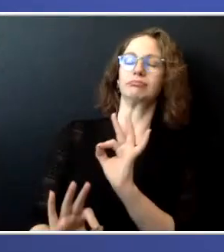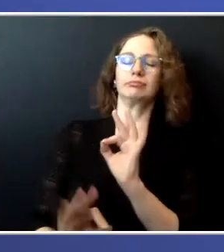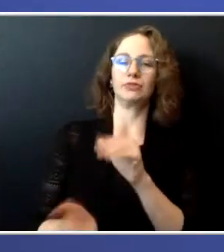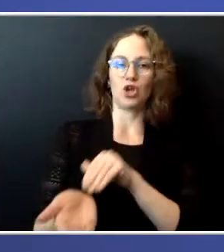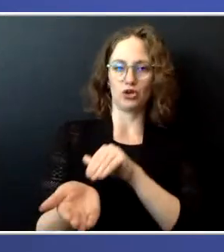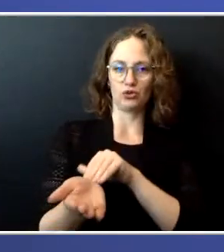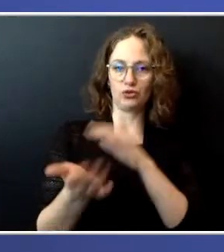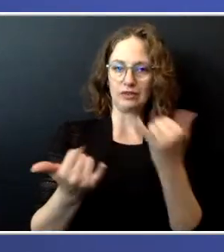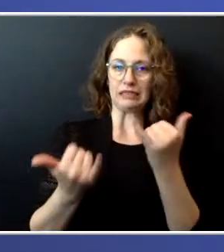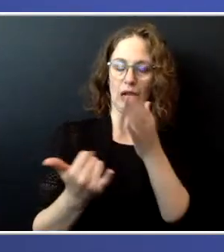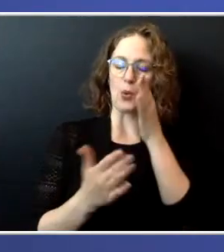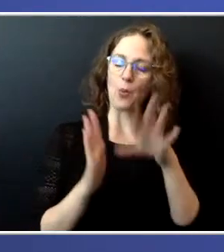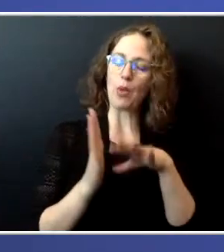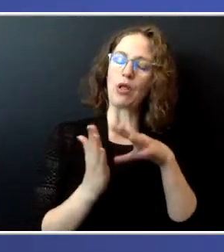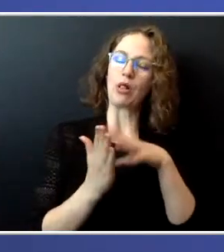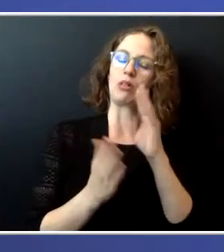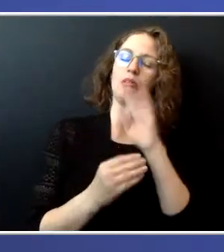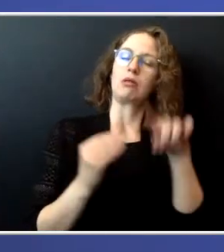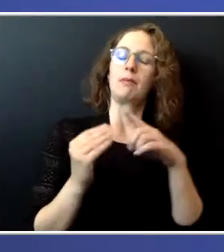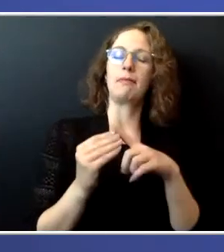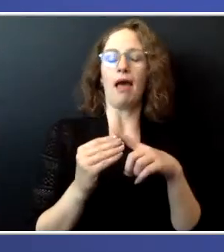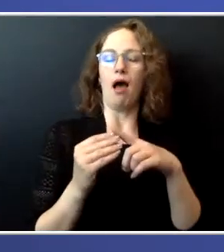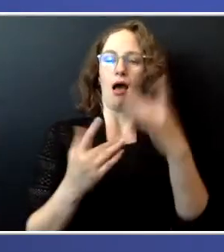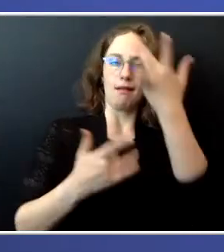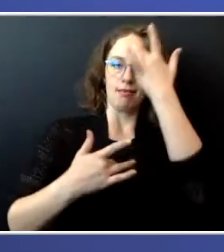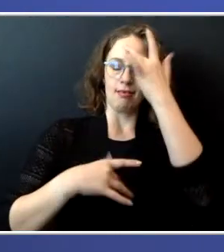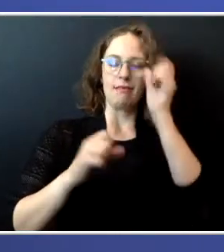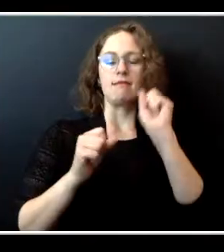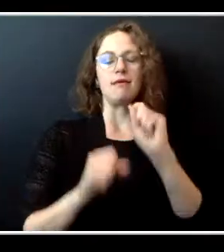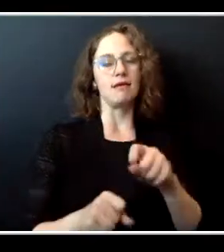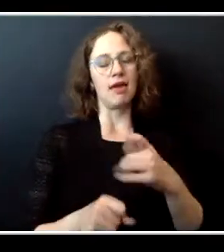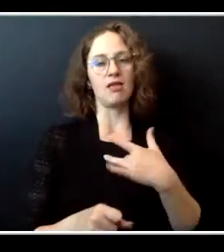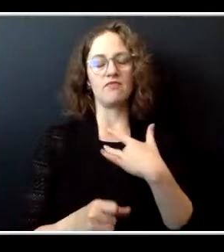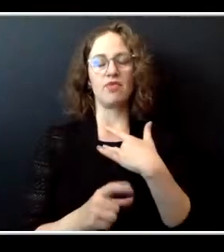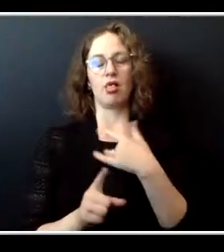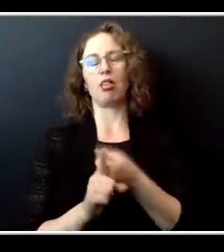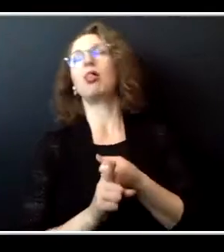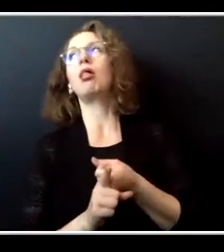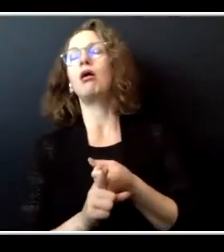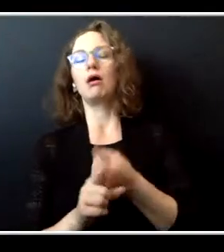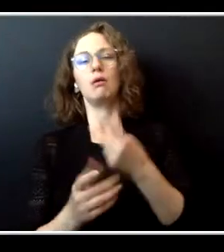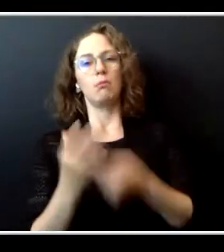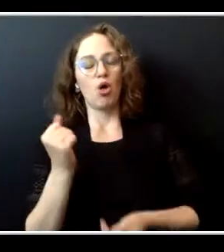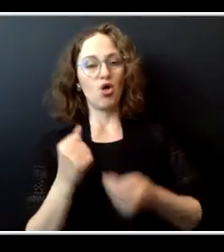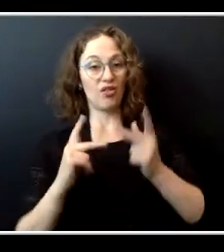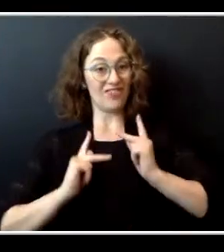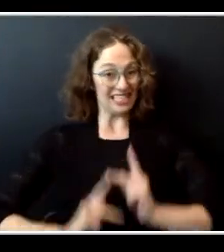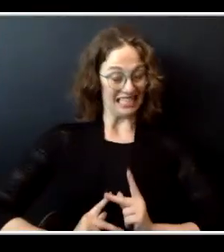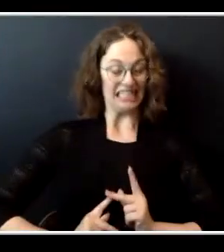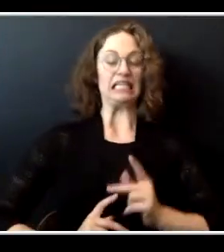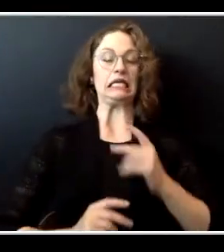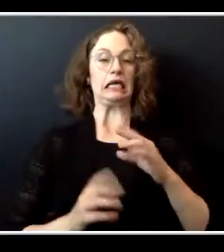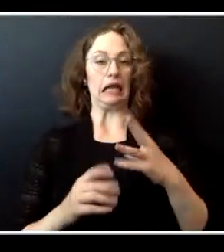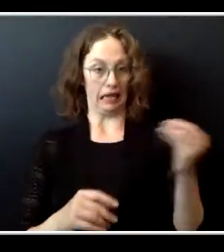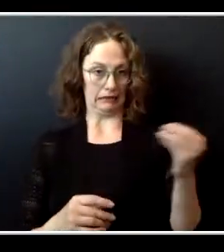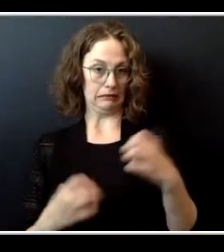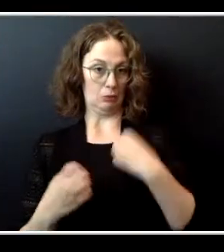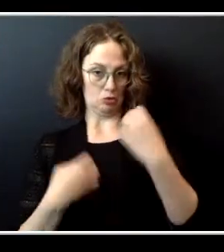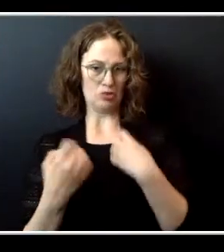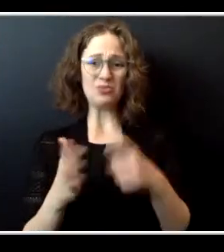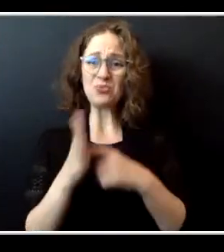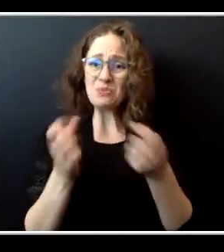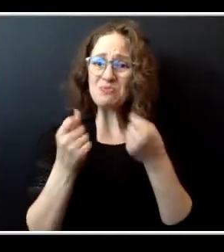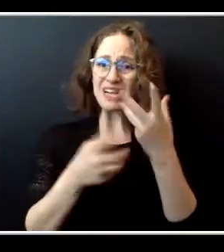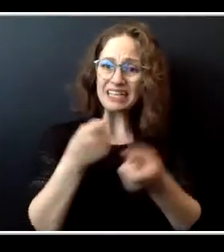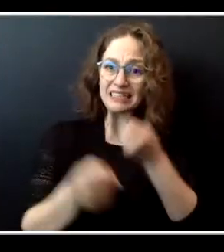emotionally draining to patients and take years to get diagnosed. It's called Cushing's disease, when a gland inside your brain